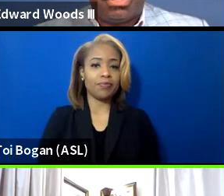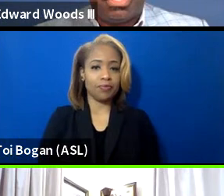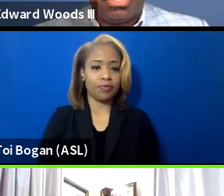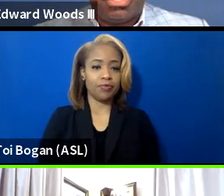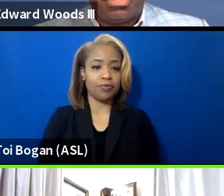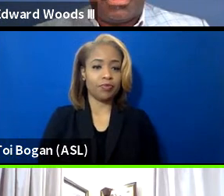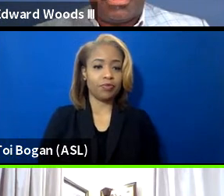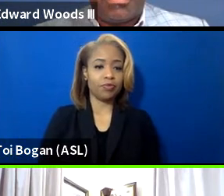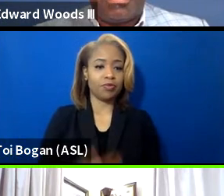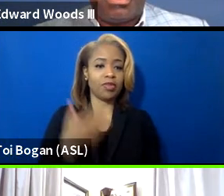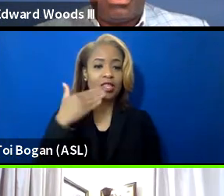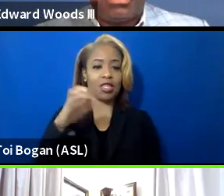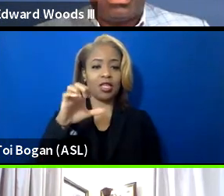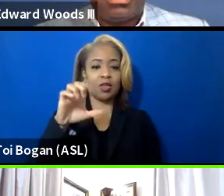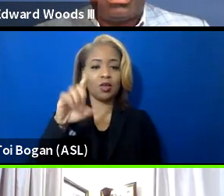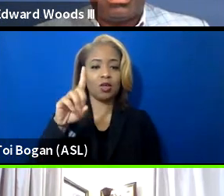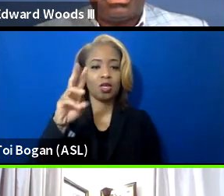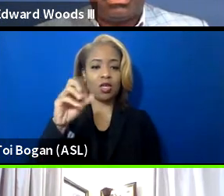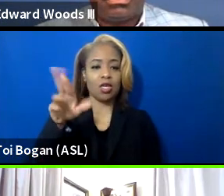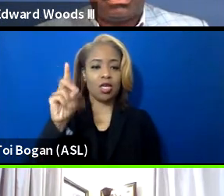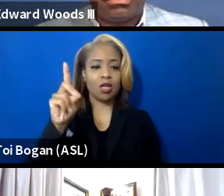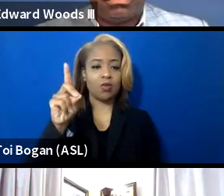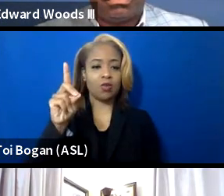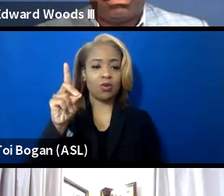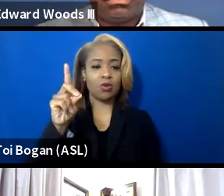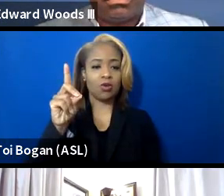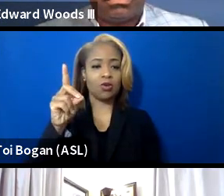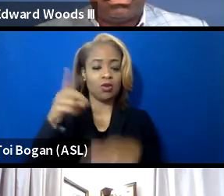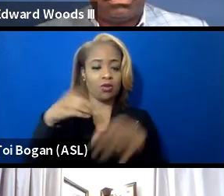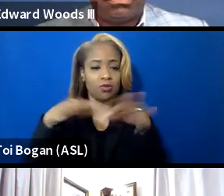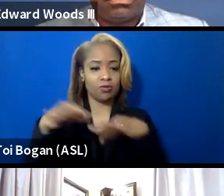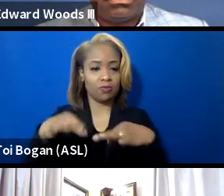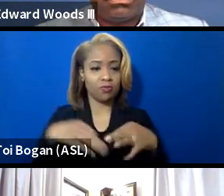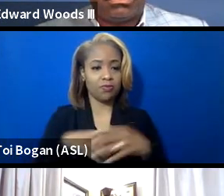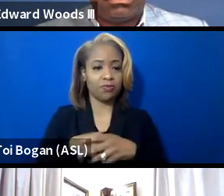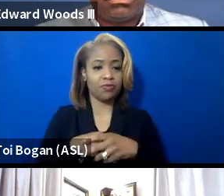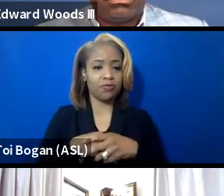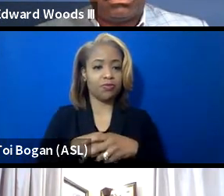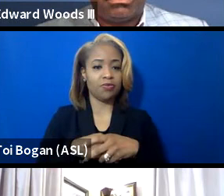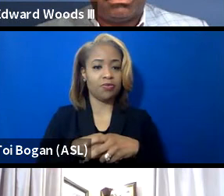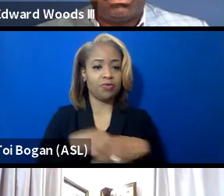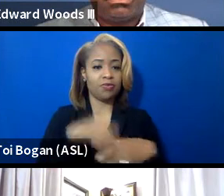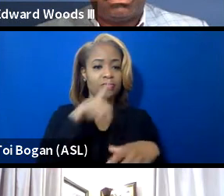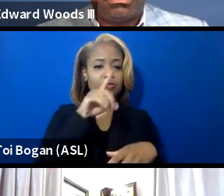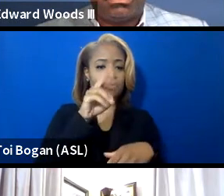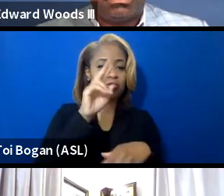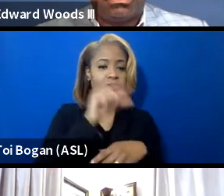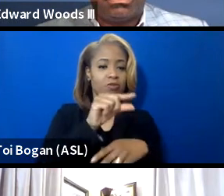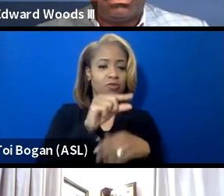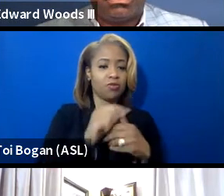sorry. Thank you, Edward, for that explanation. Thank you, Richard, for your question. Doug?